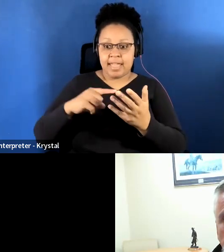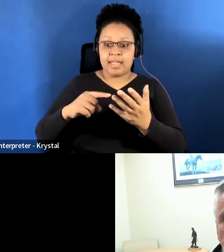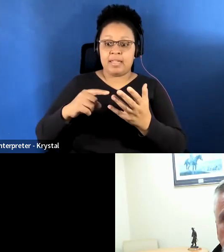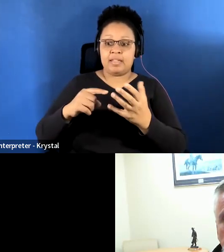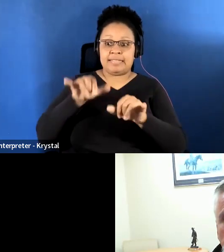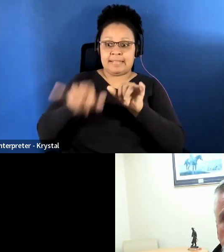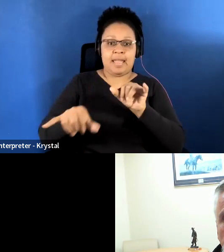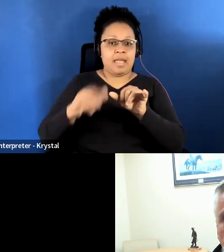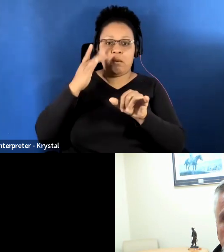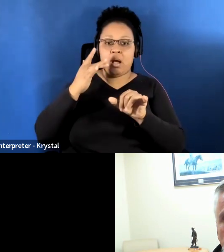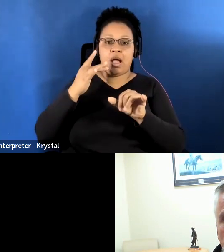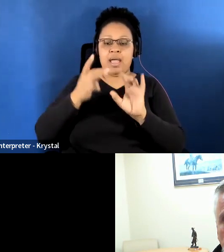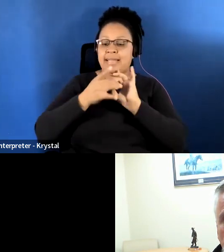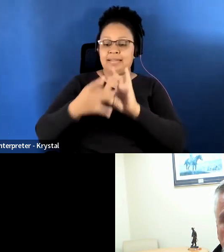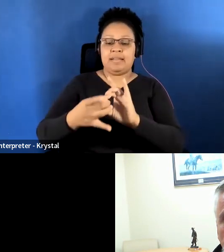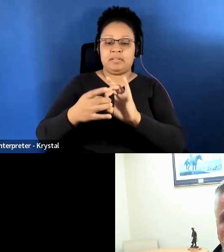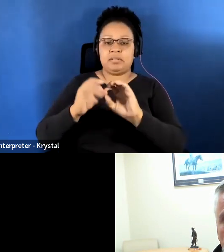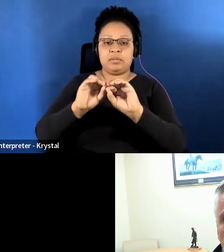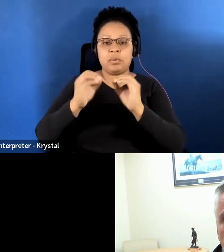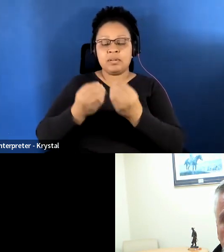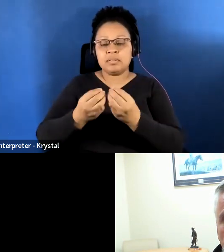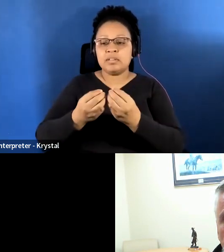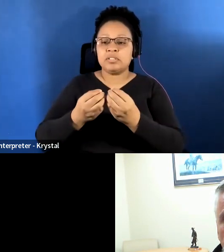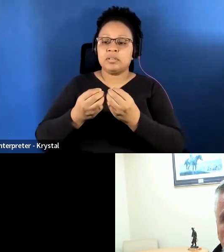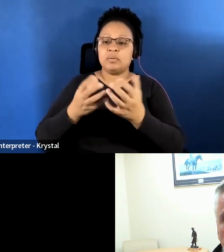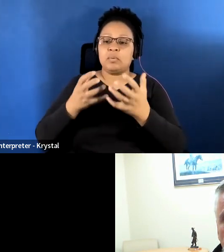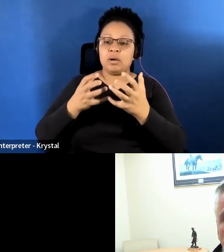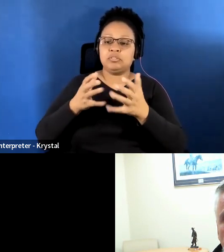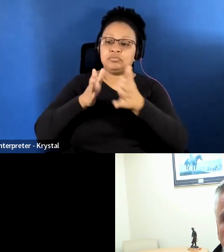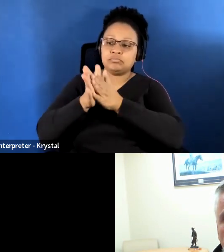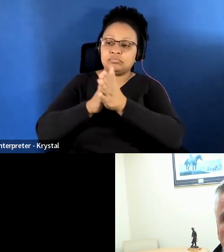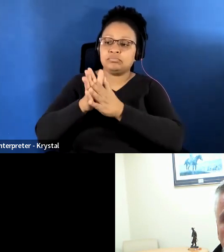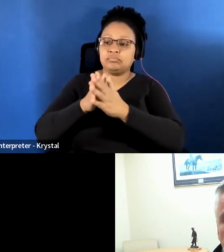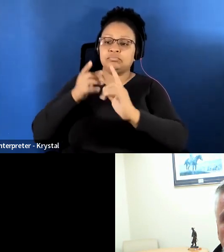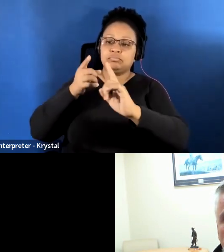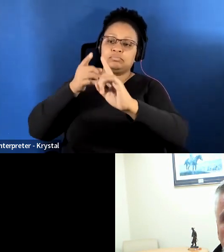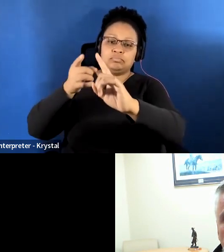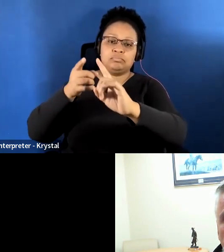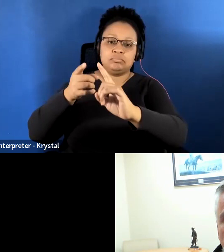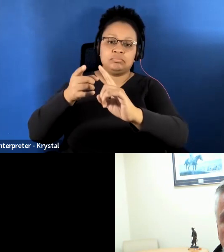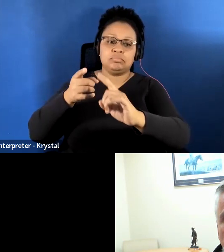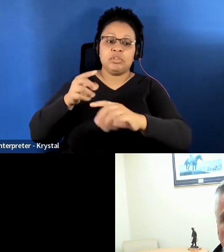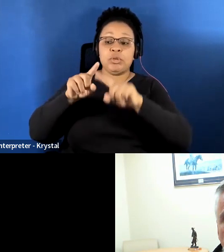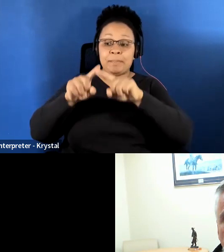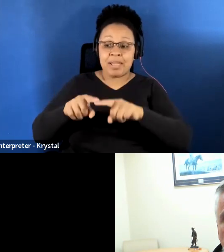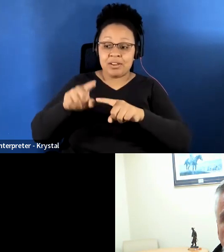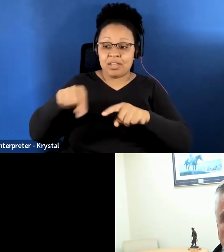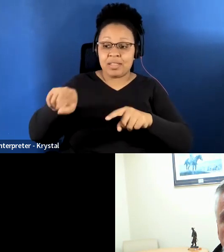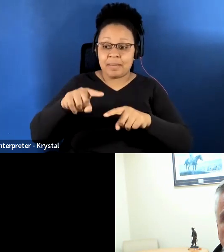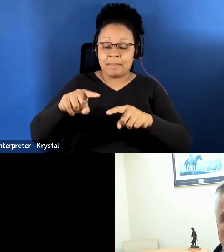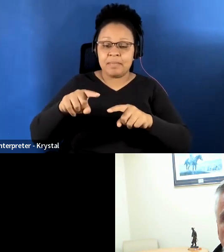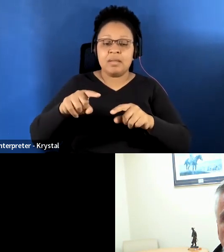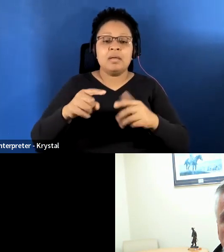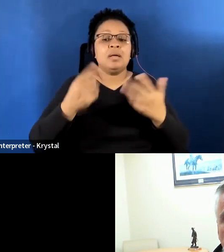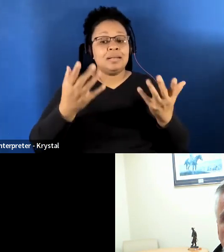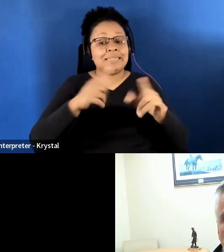the mission, connected to the organization. They're kind of your go-to people, but as you both also